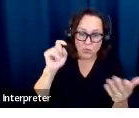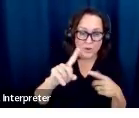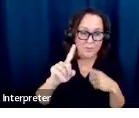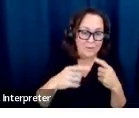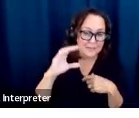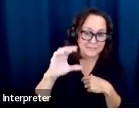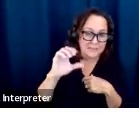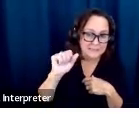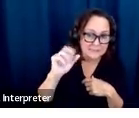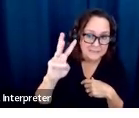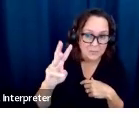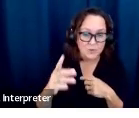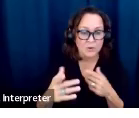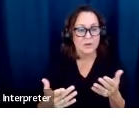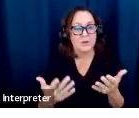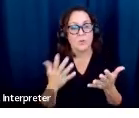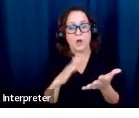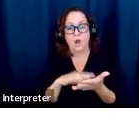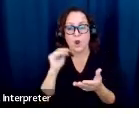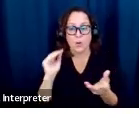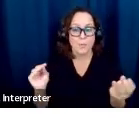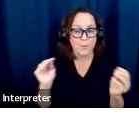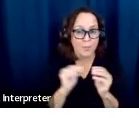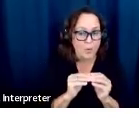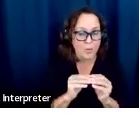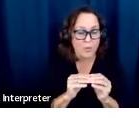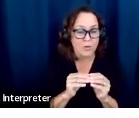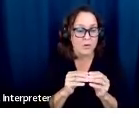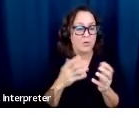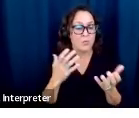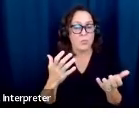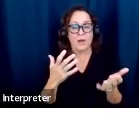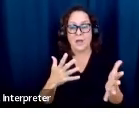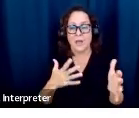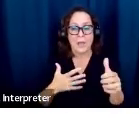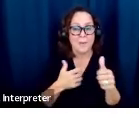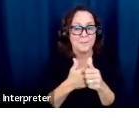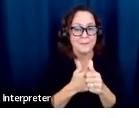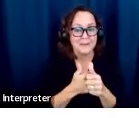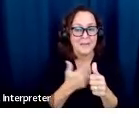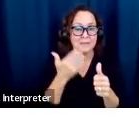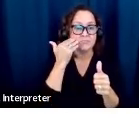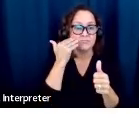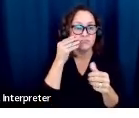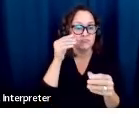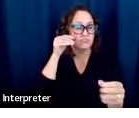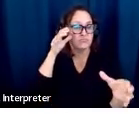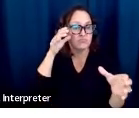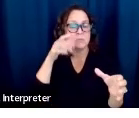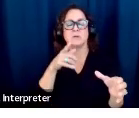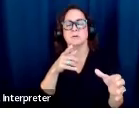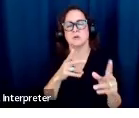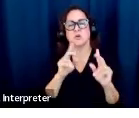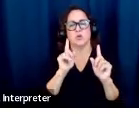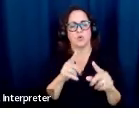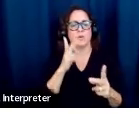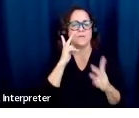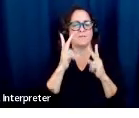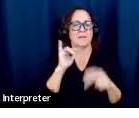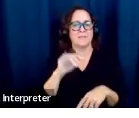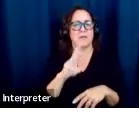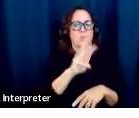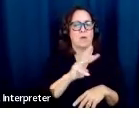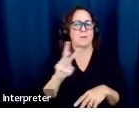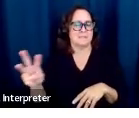or if you just want to learn more about it, get up to date, we do encourage you to visit that website. That's a resource we've set up for